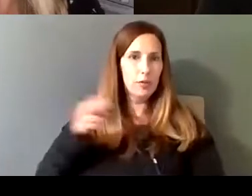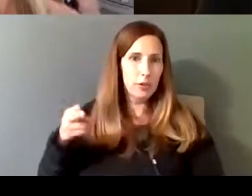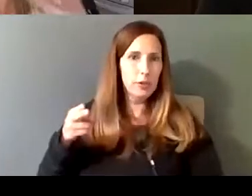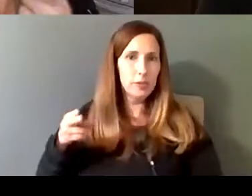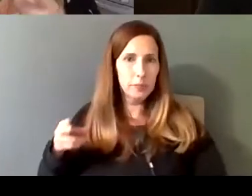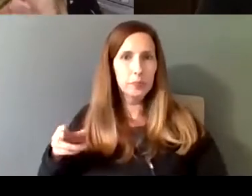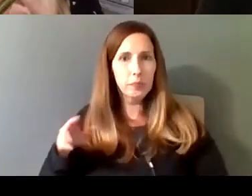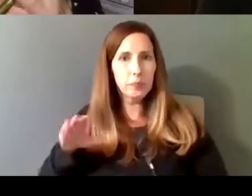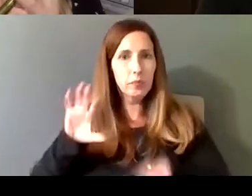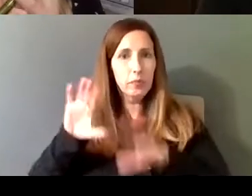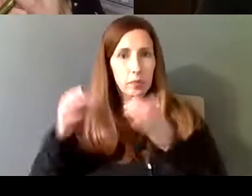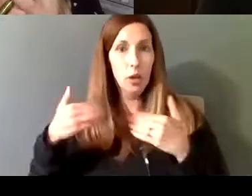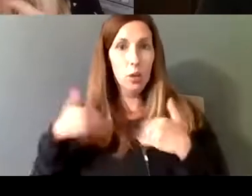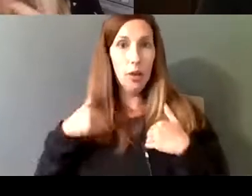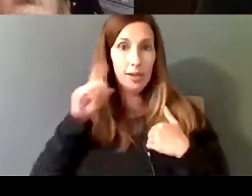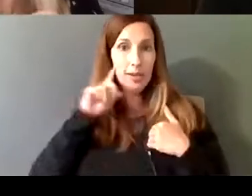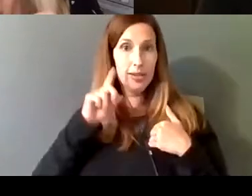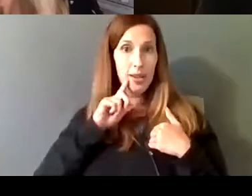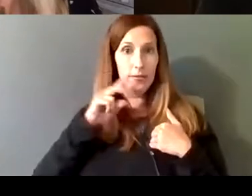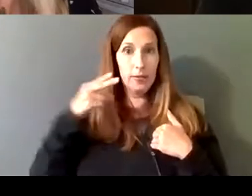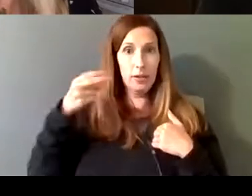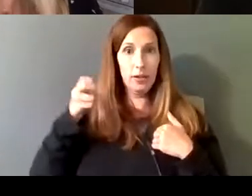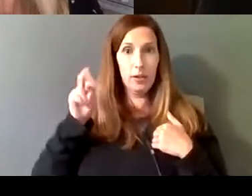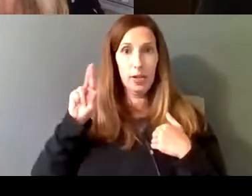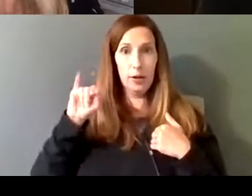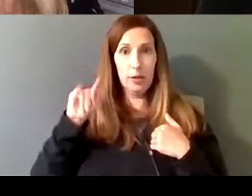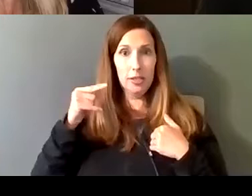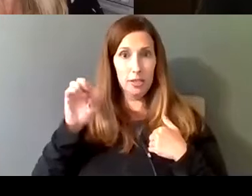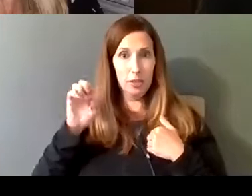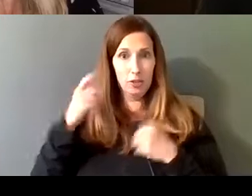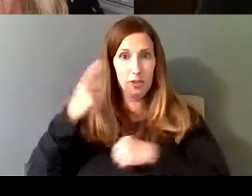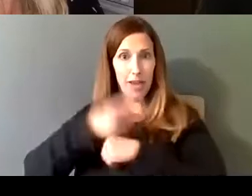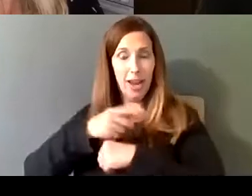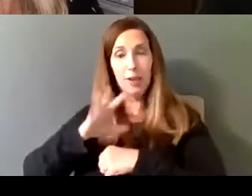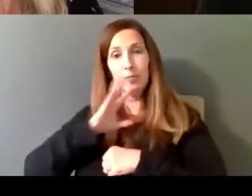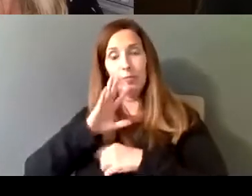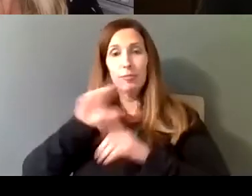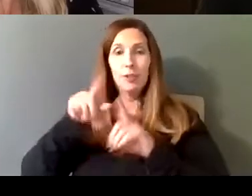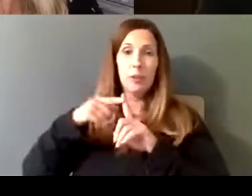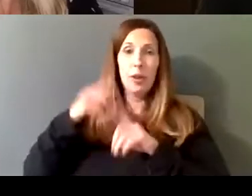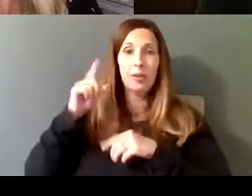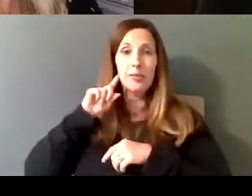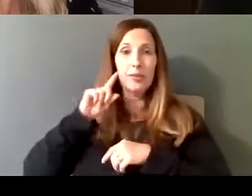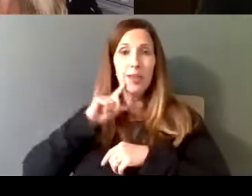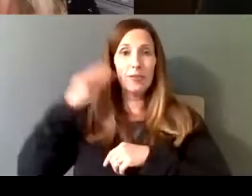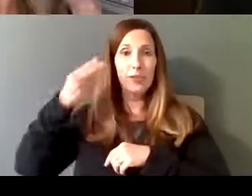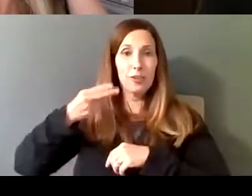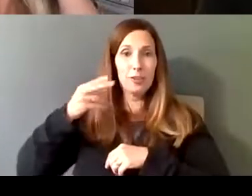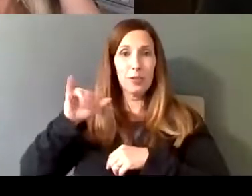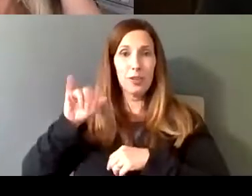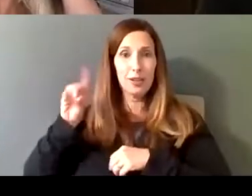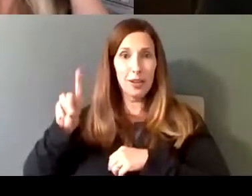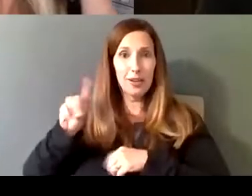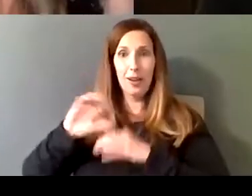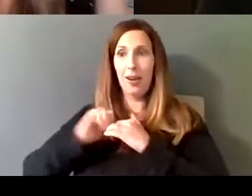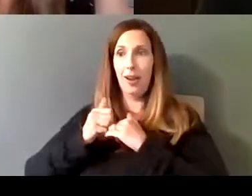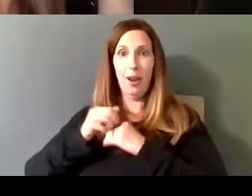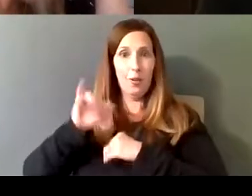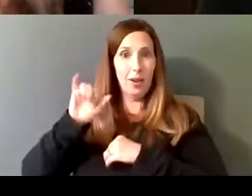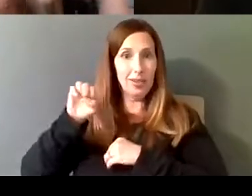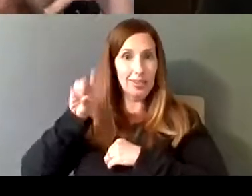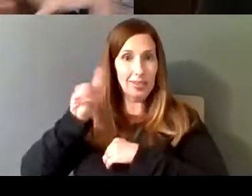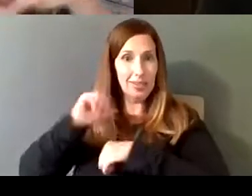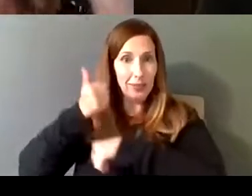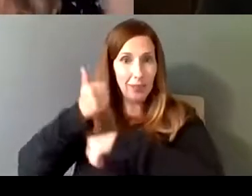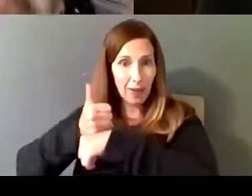we hosted a Deaf Heritage Day where we talked about deaf history in Indiana and the founding of the Indiana School for the Deaf.